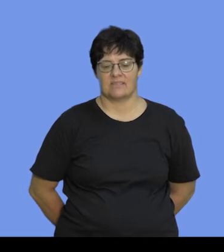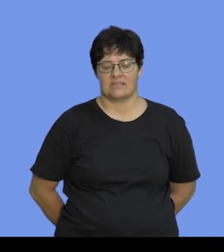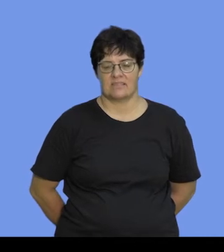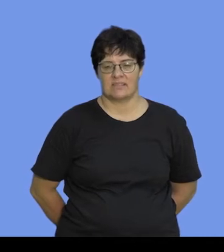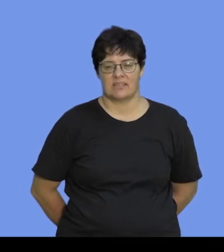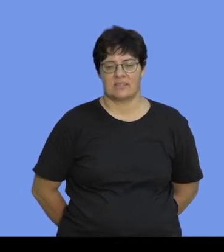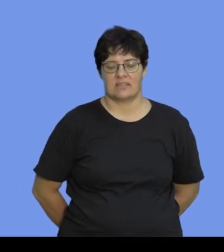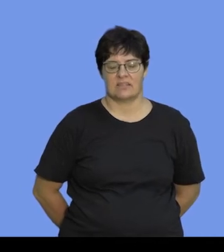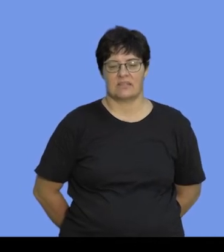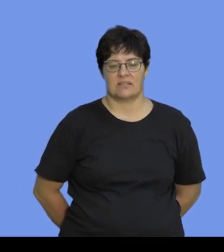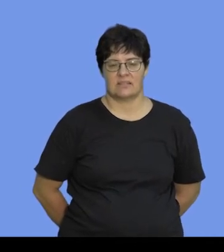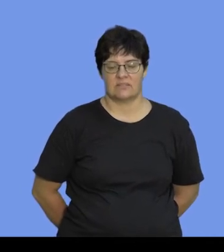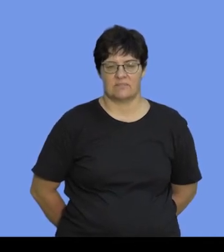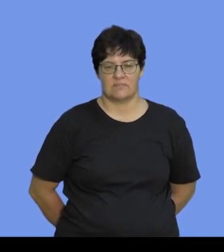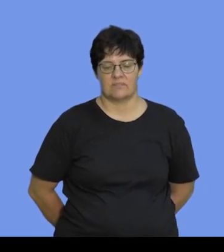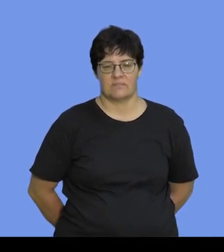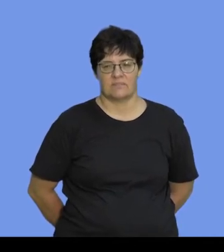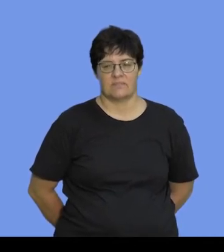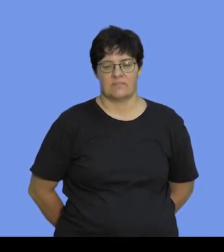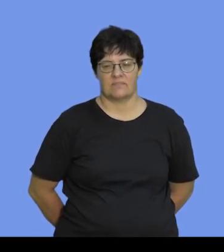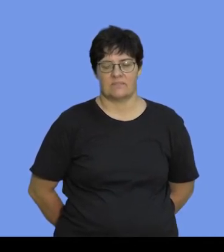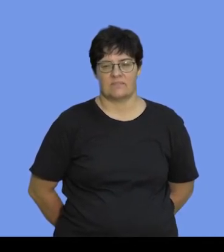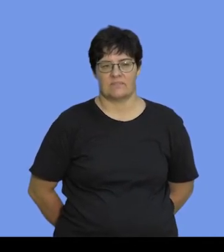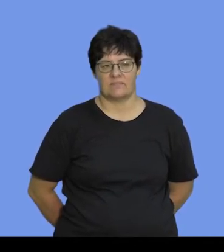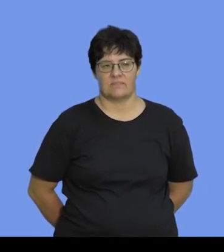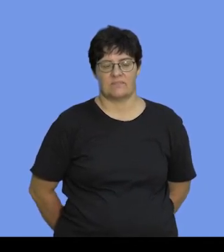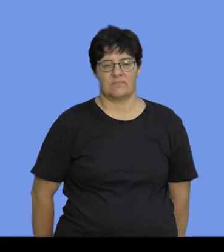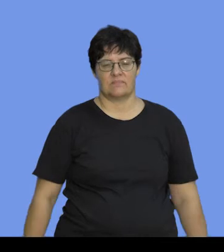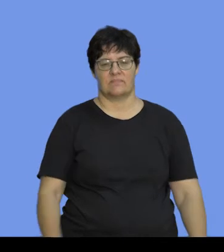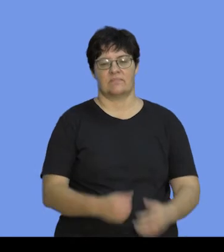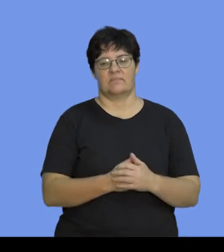Yeah, I'm fine. No.